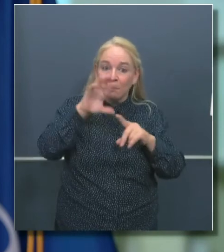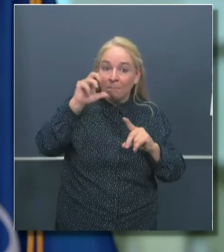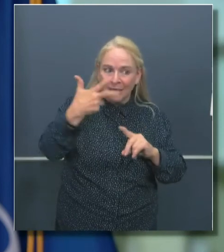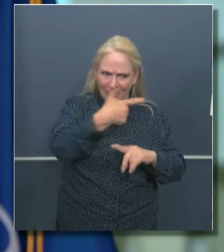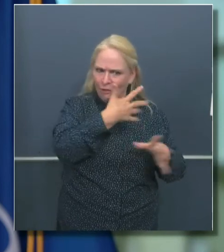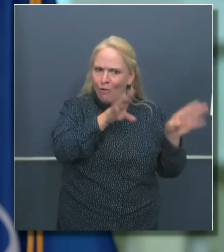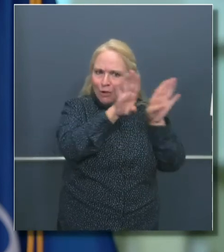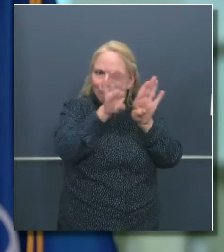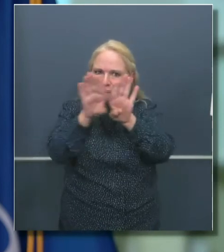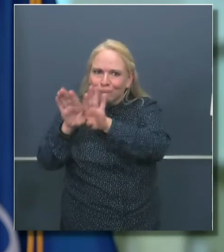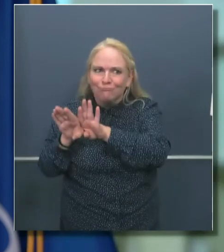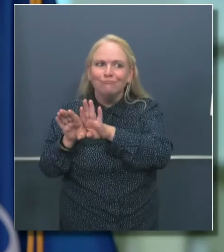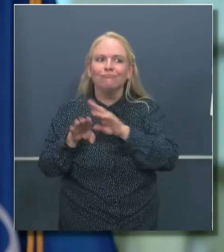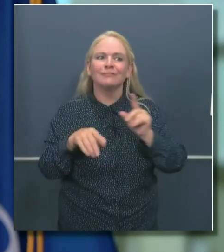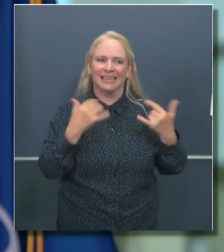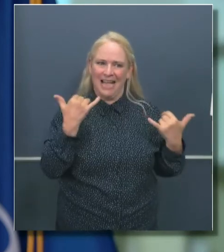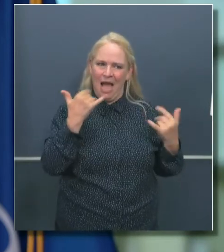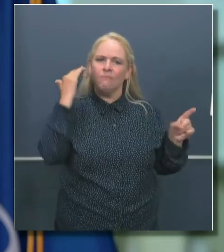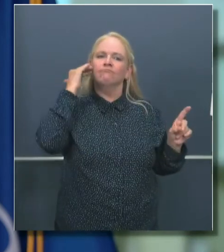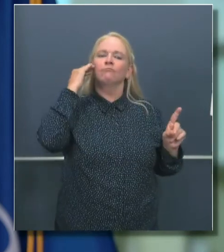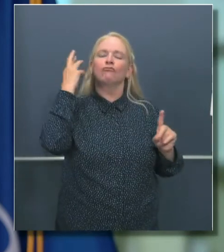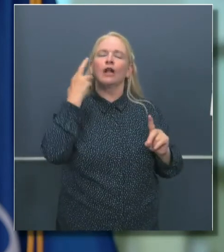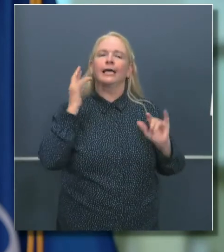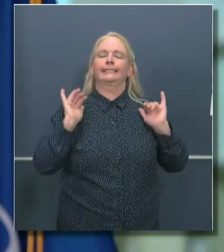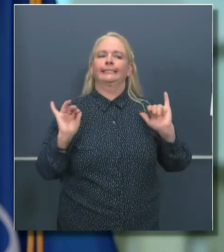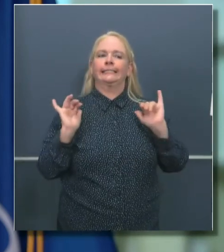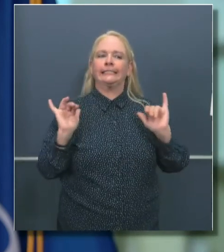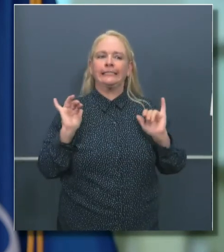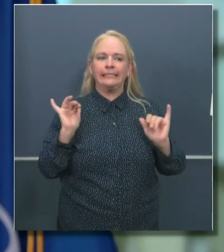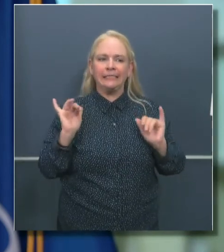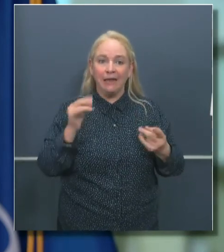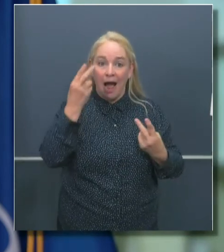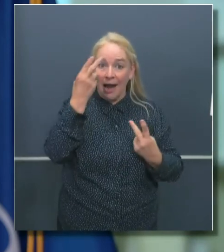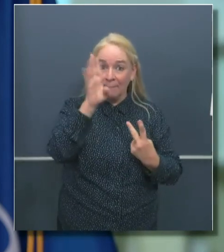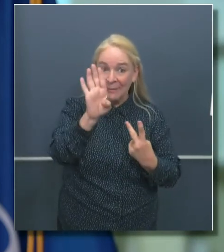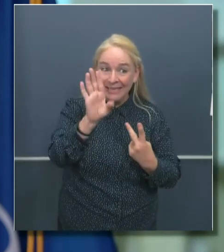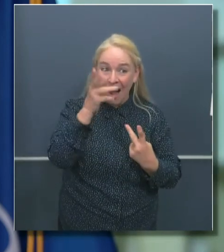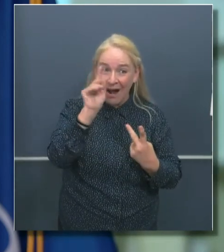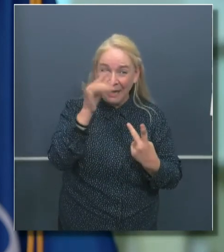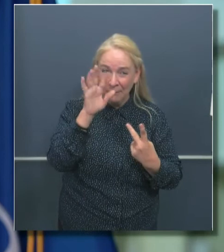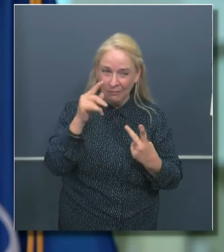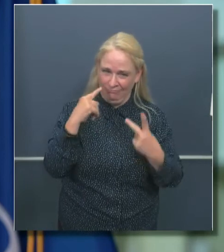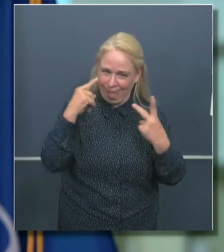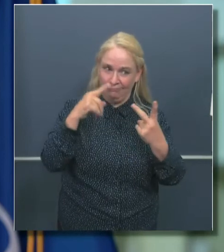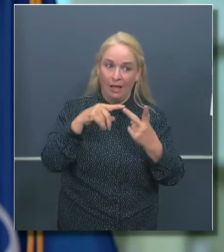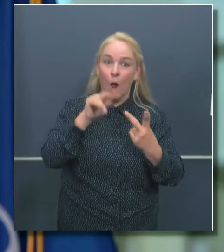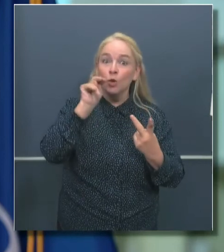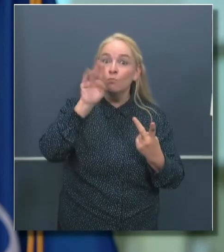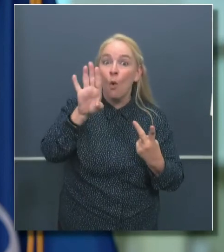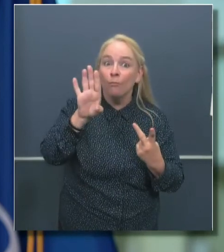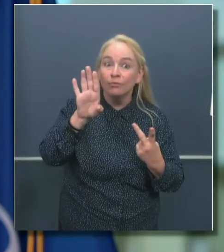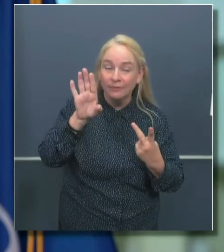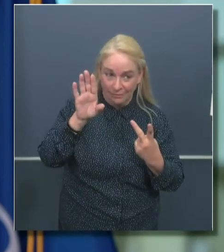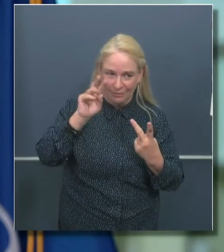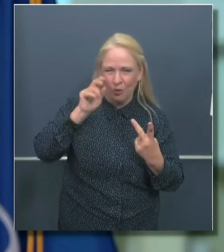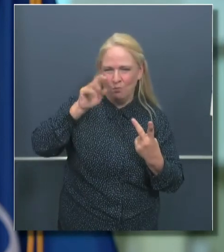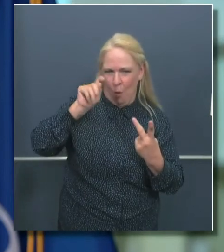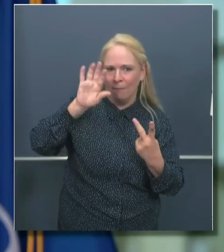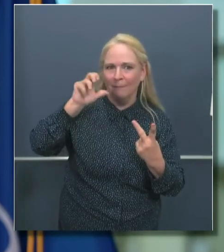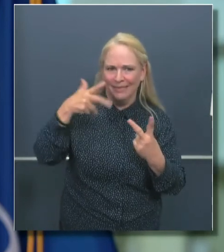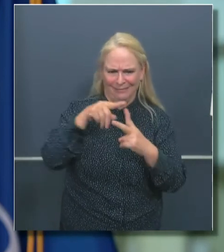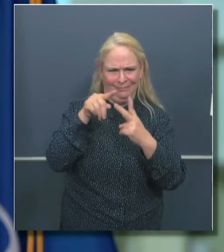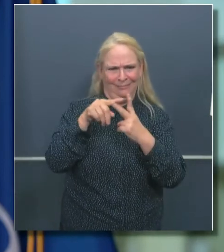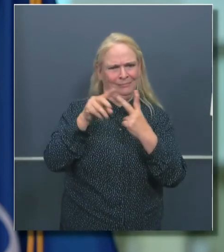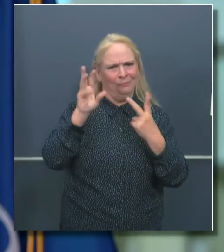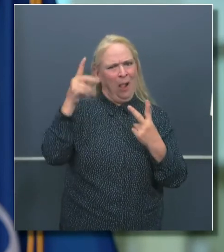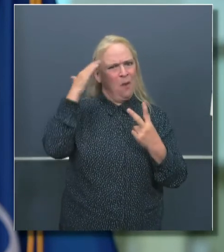from the county. Now, Huntington Beach and Newport and Laguna and others and folks in the county are moving forward